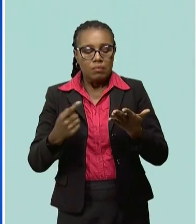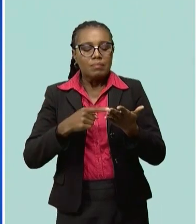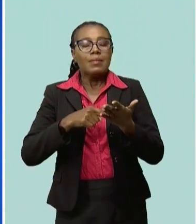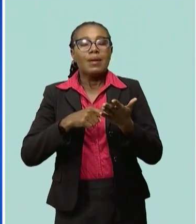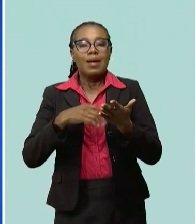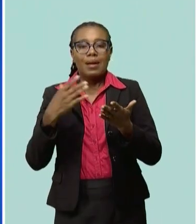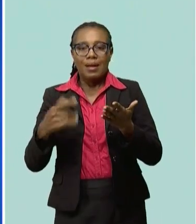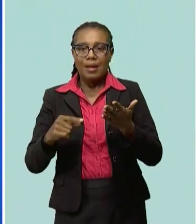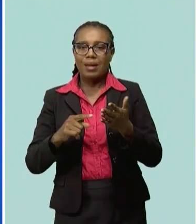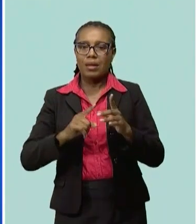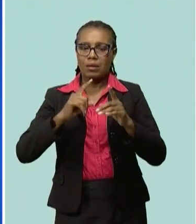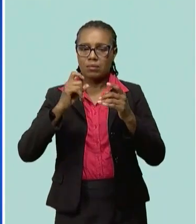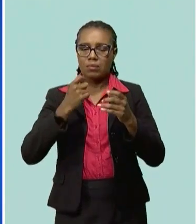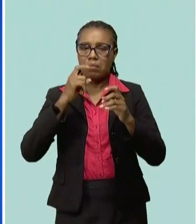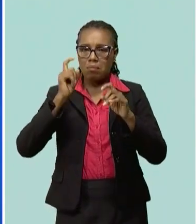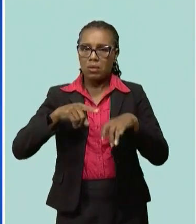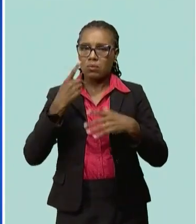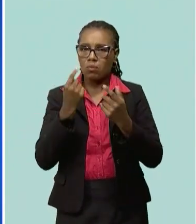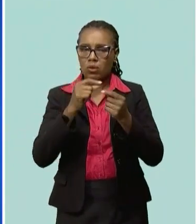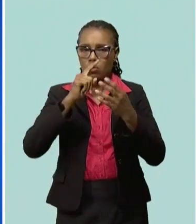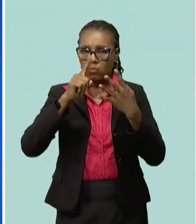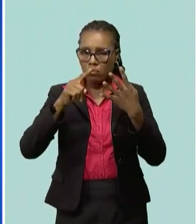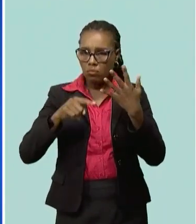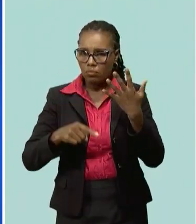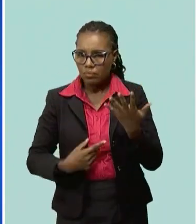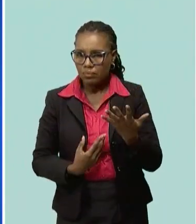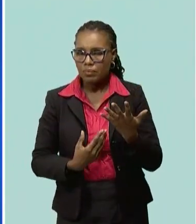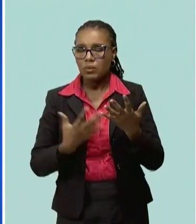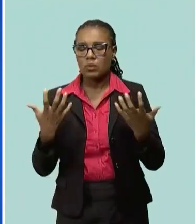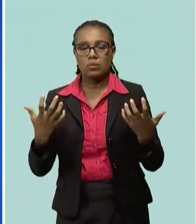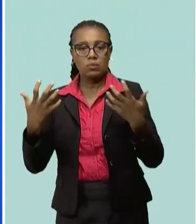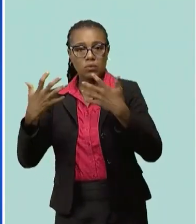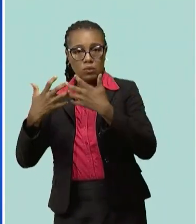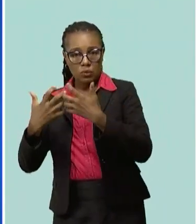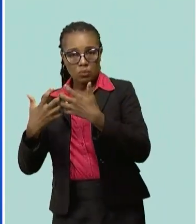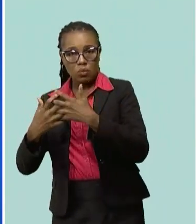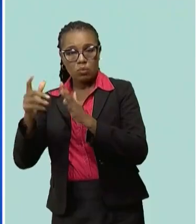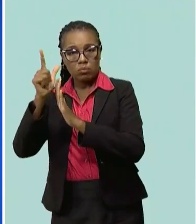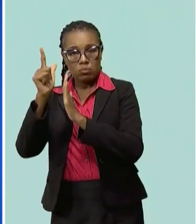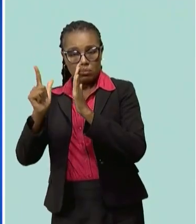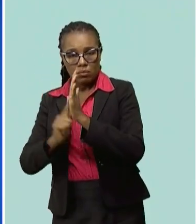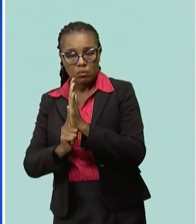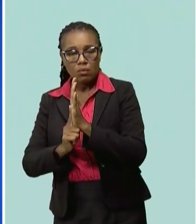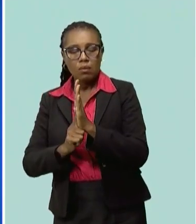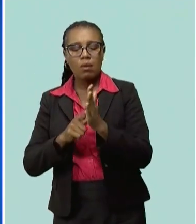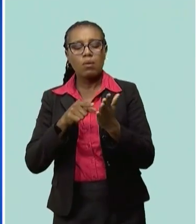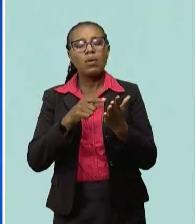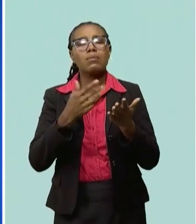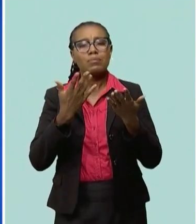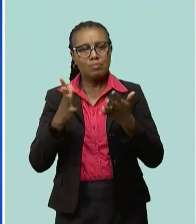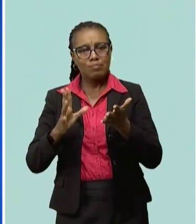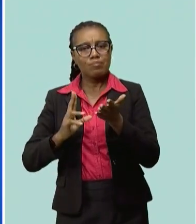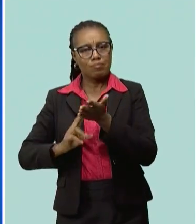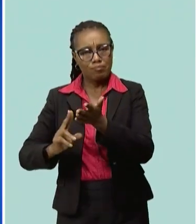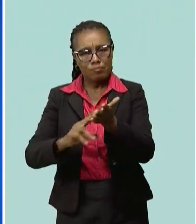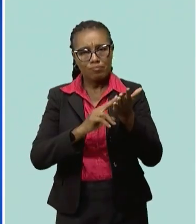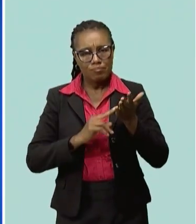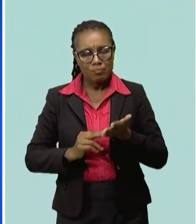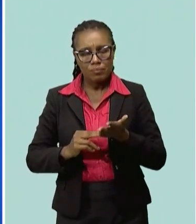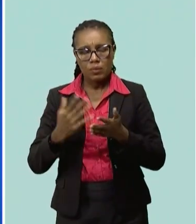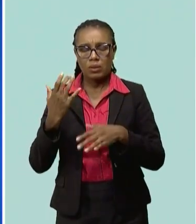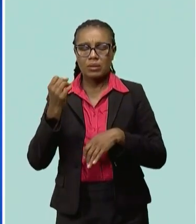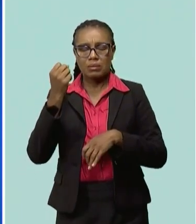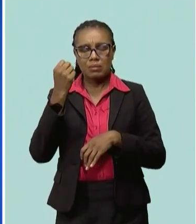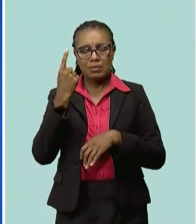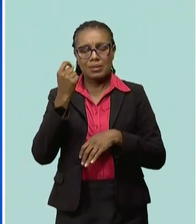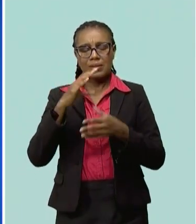and instructions for the accompanying legislation, because we recognize that and I will speak frankly, there are many